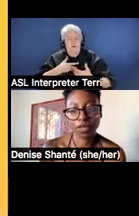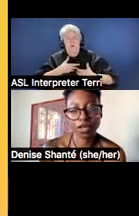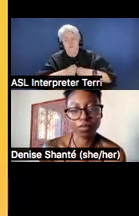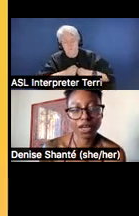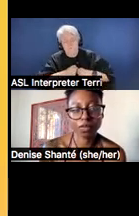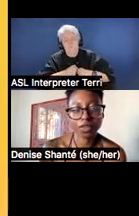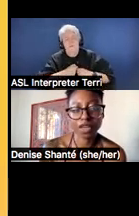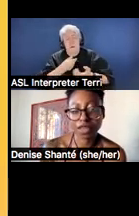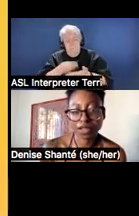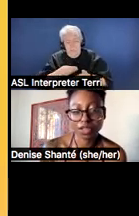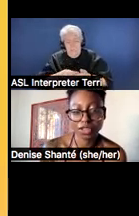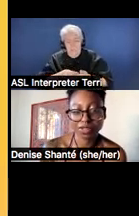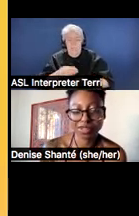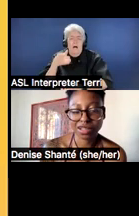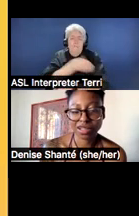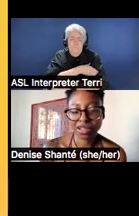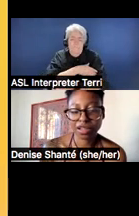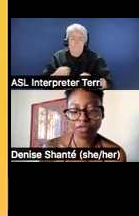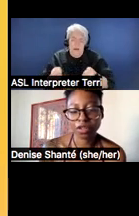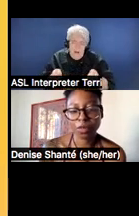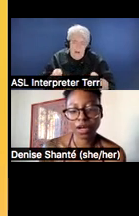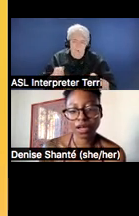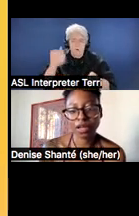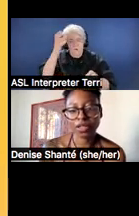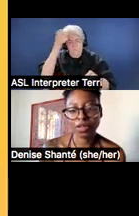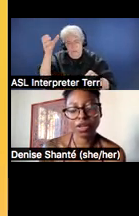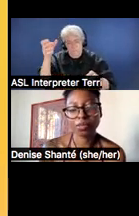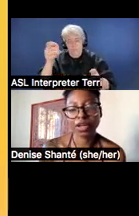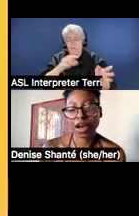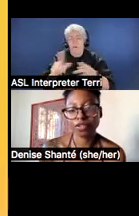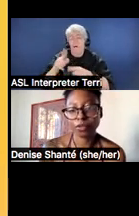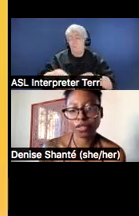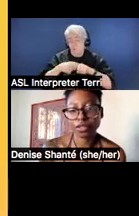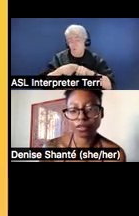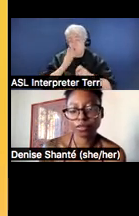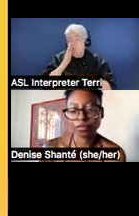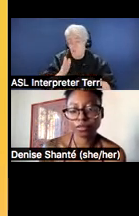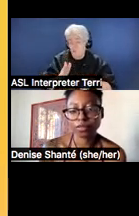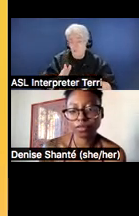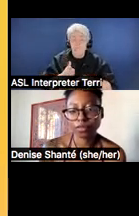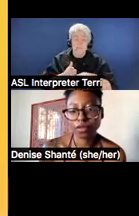There will be a break within that session, followed by a 10-minute break afterwards.